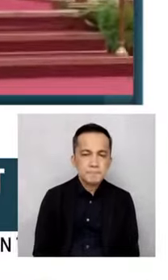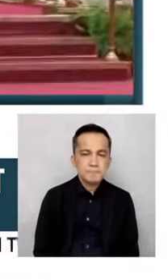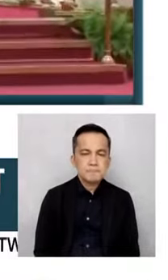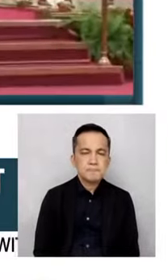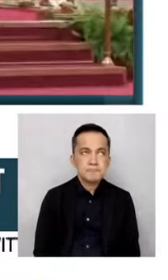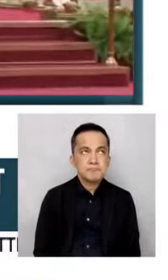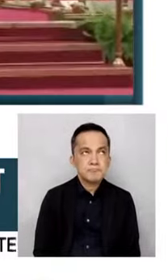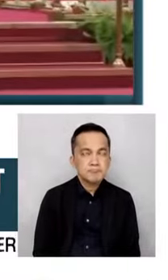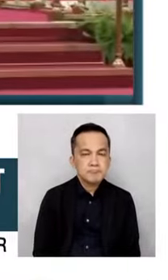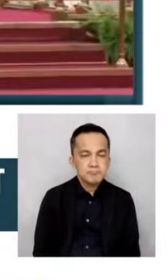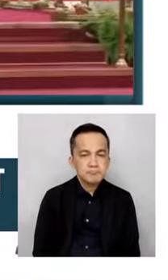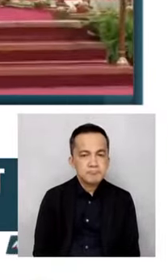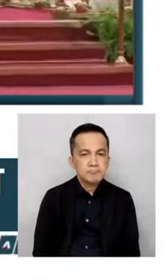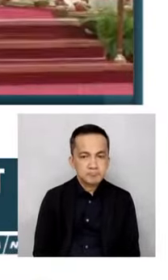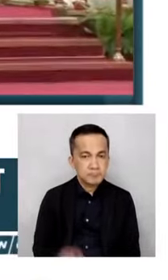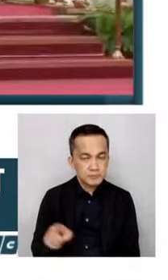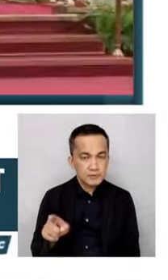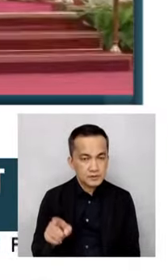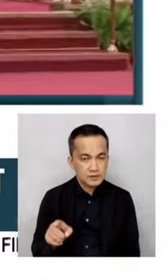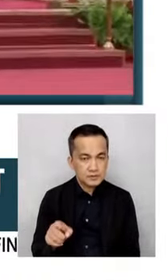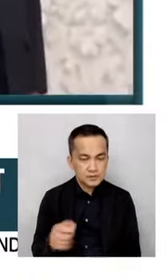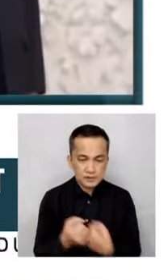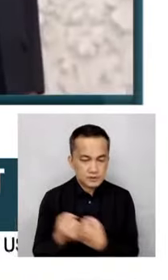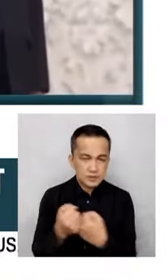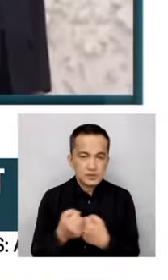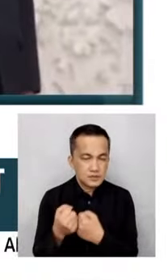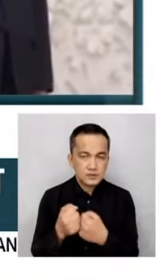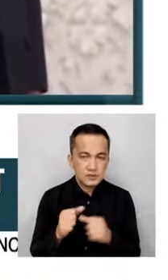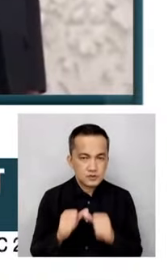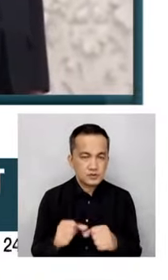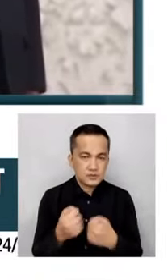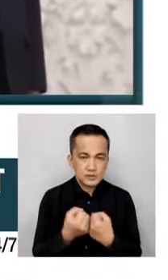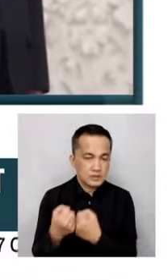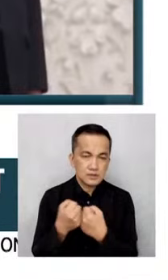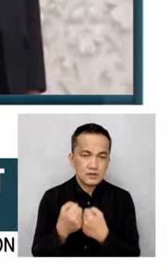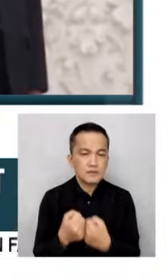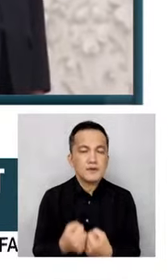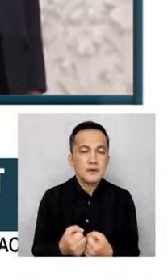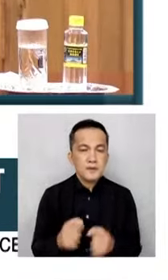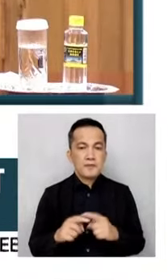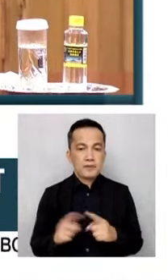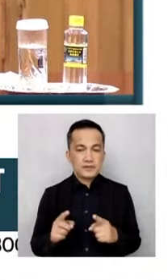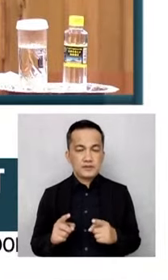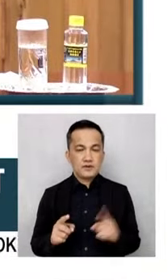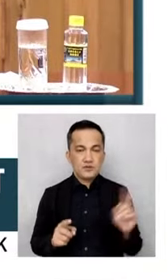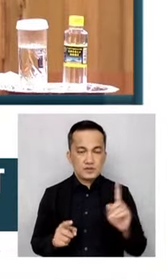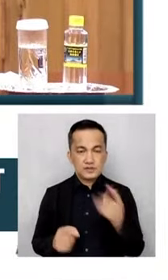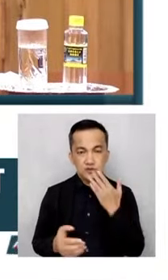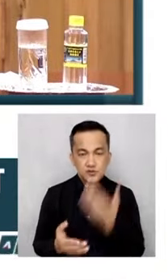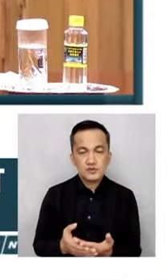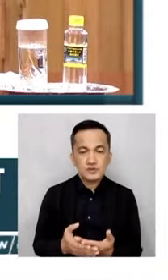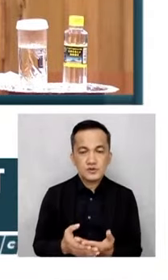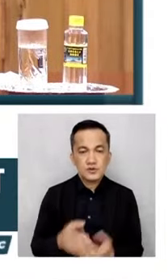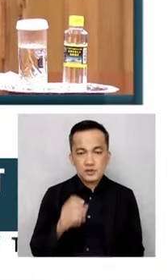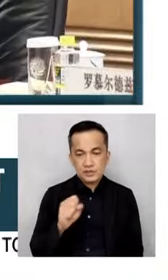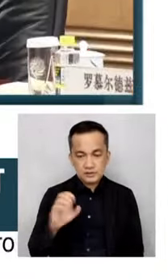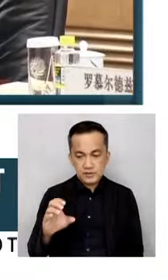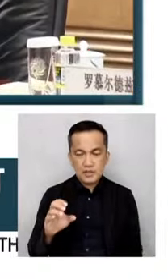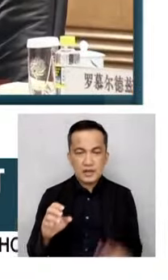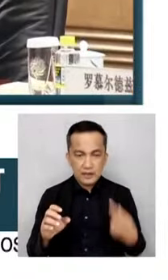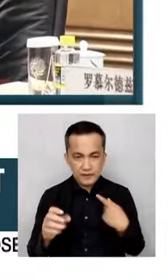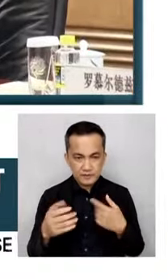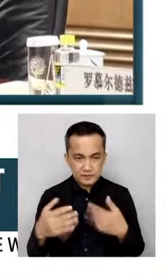So it will be a struggle, a continuing struggle. But what is good is that the Supreme Court has